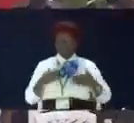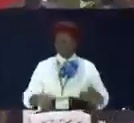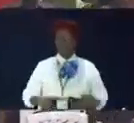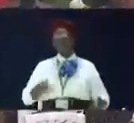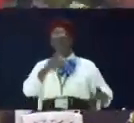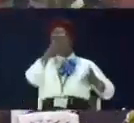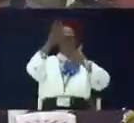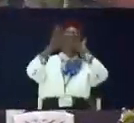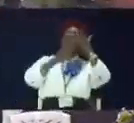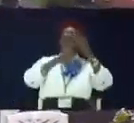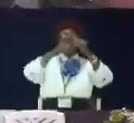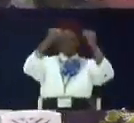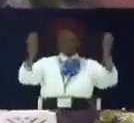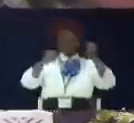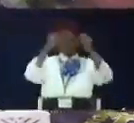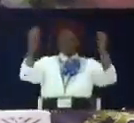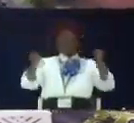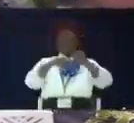hallelujah.